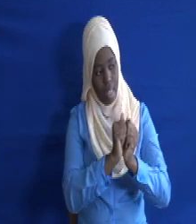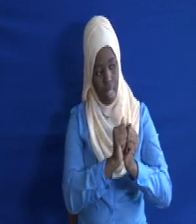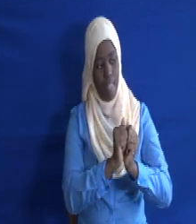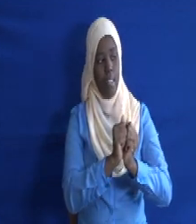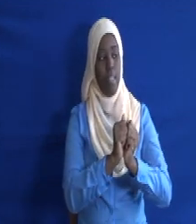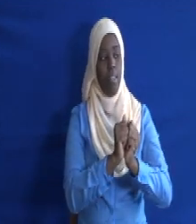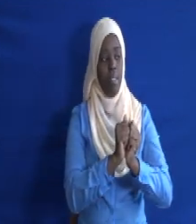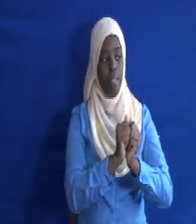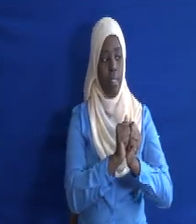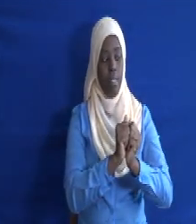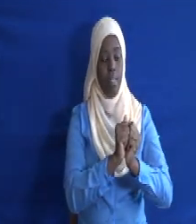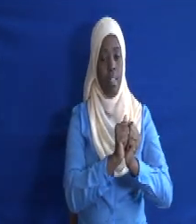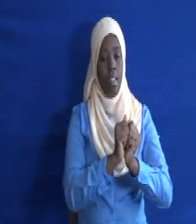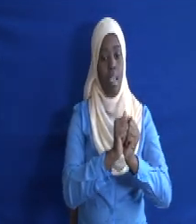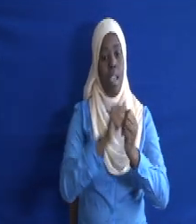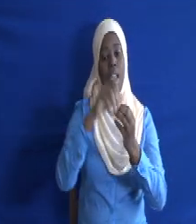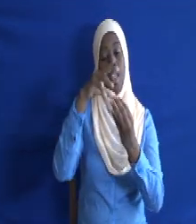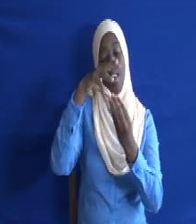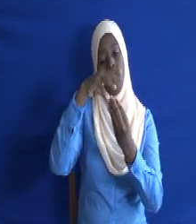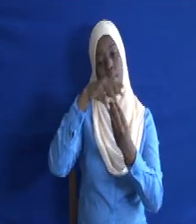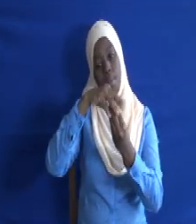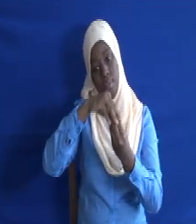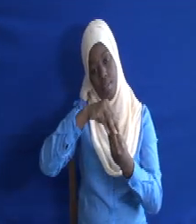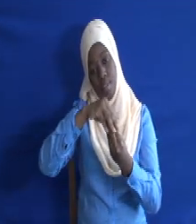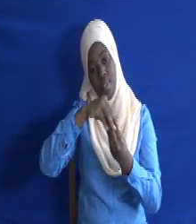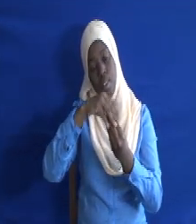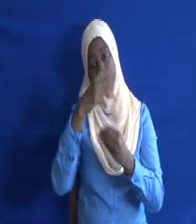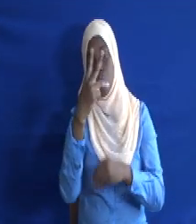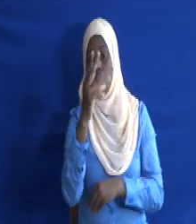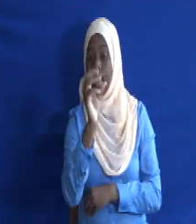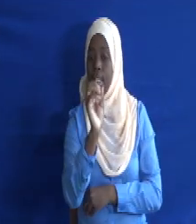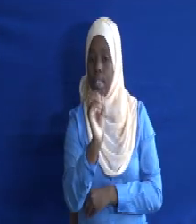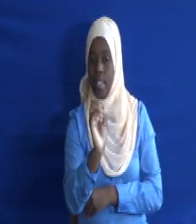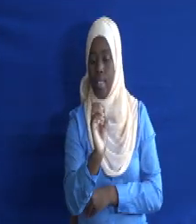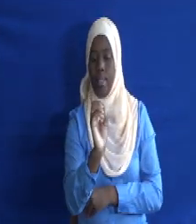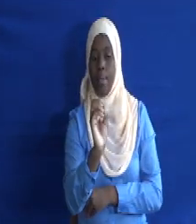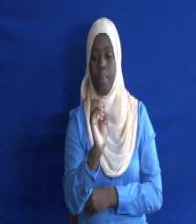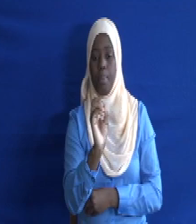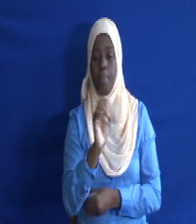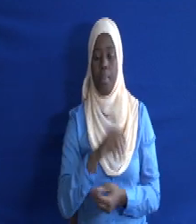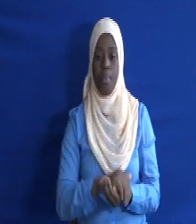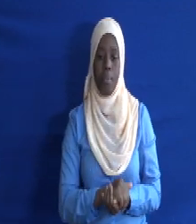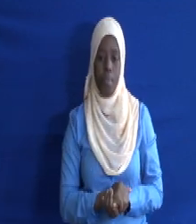then 20. Very good. After 20, 30.